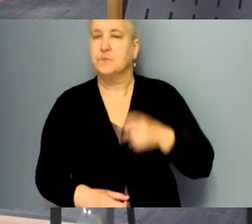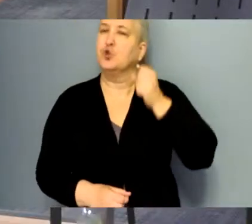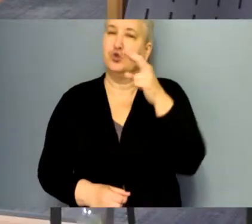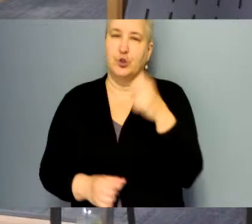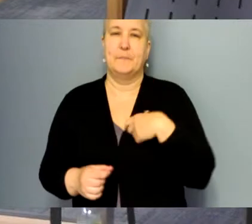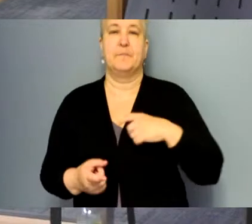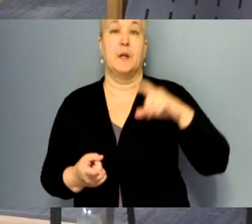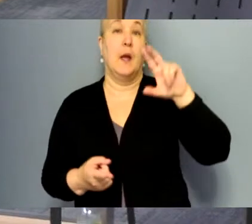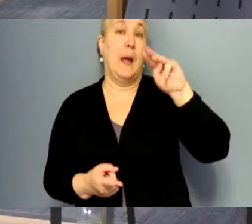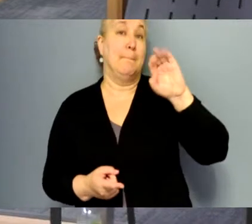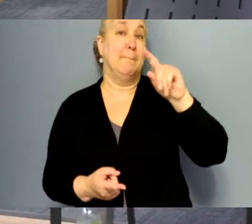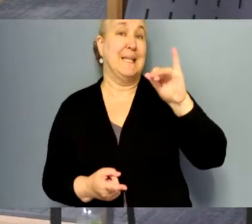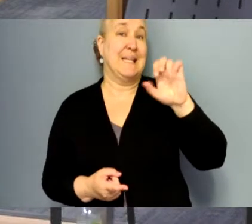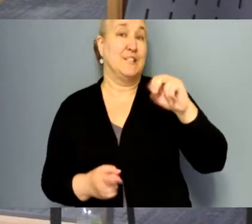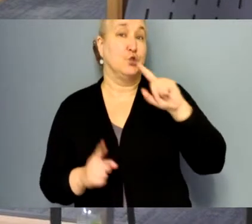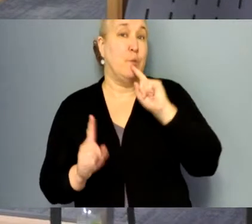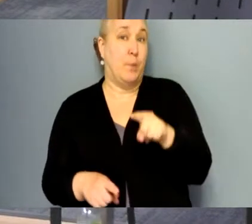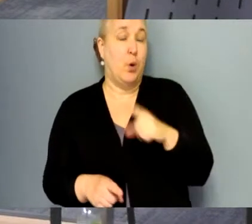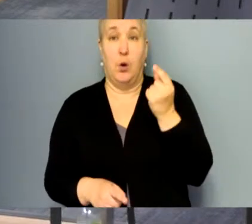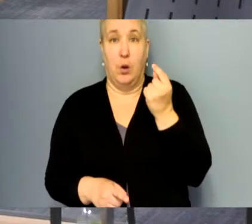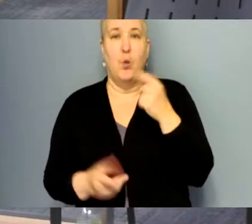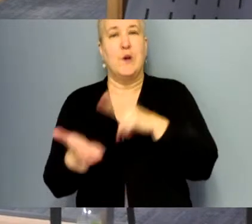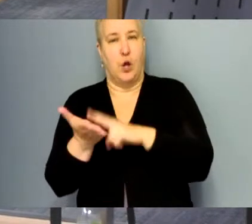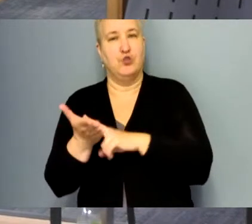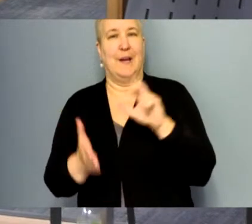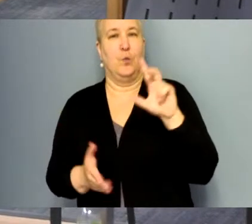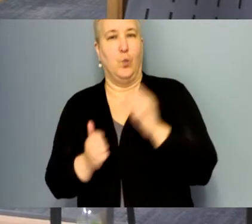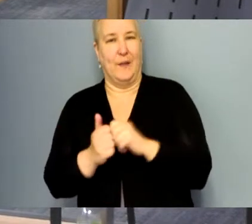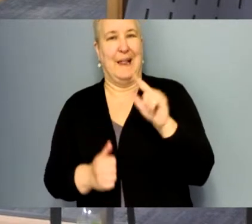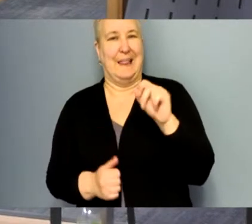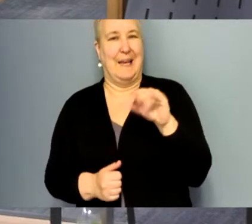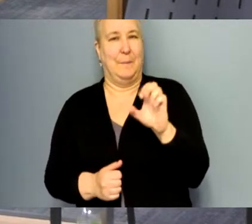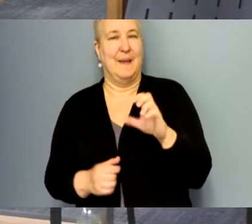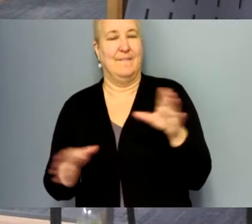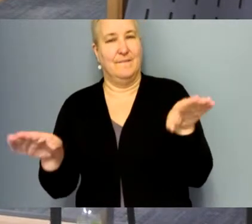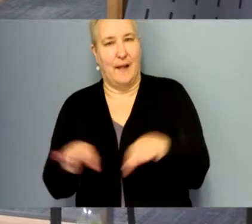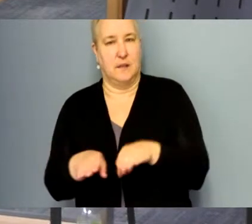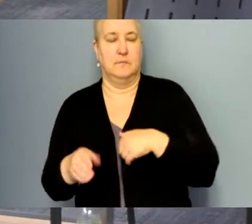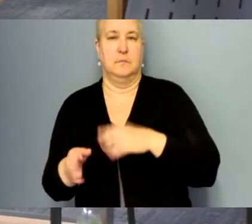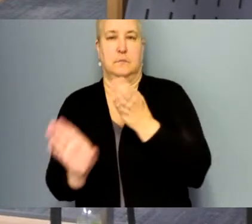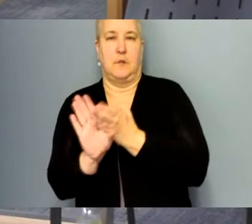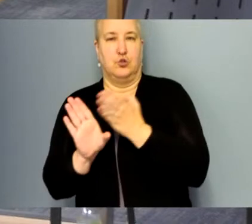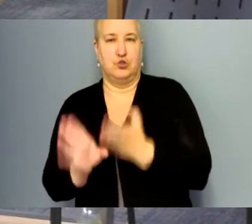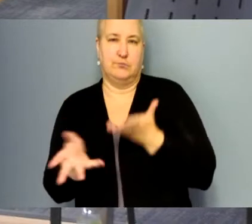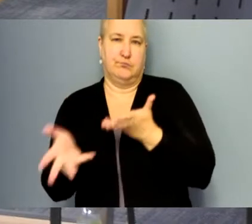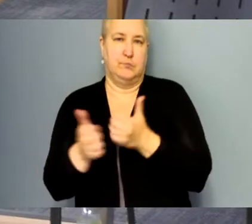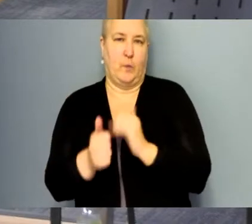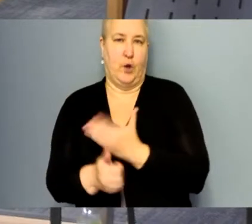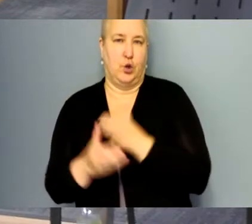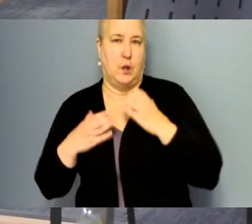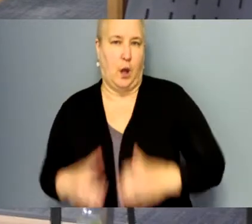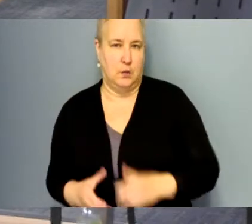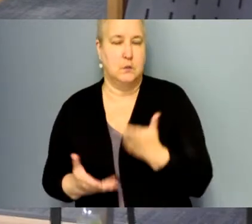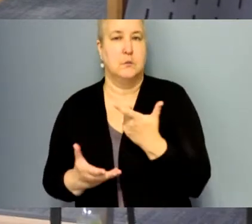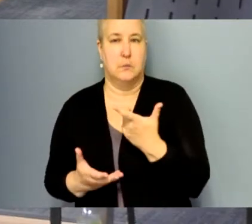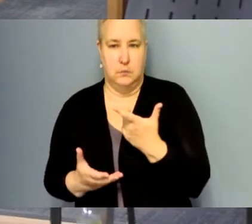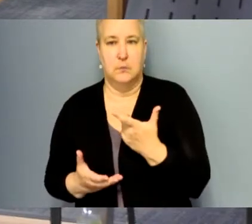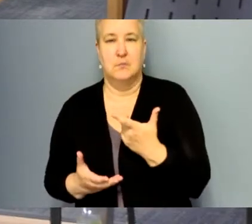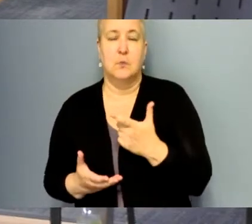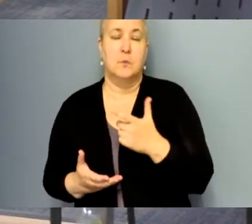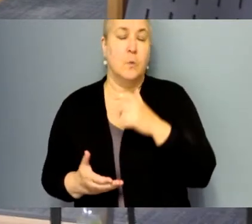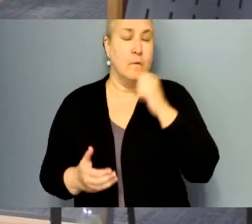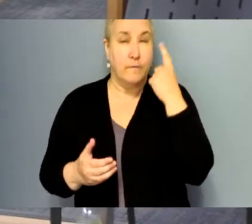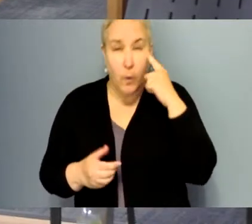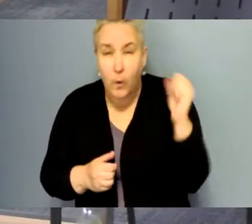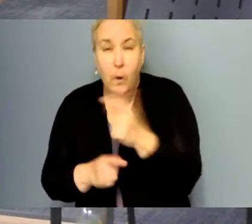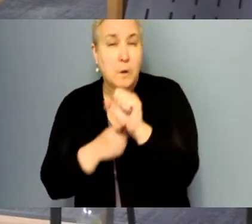mitigation report is we contract with Lenape Valley to have a psychologist speak to our clients, to have, not in all cases, but in